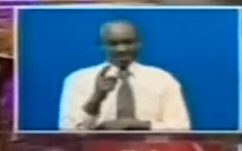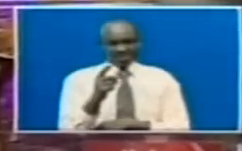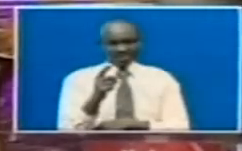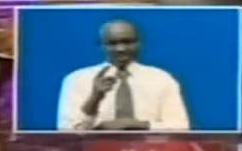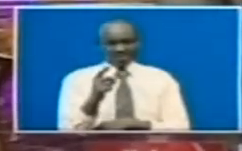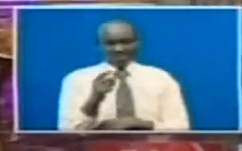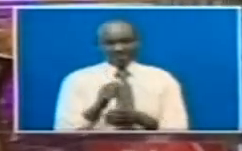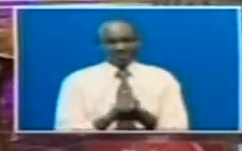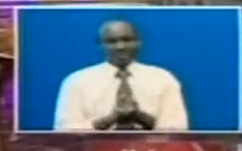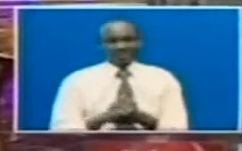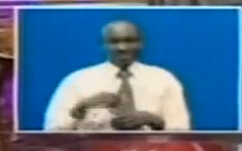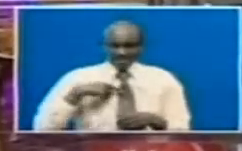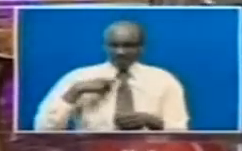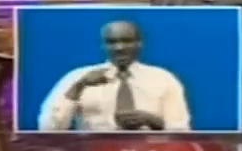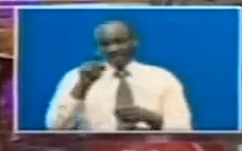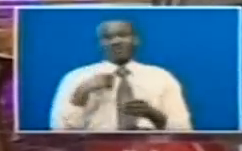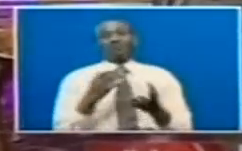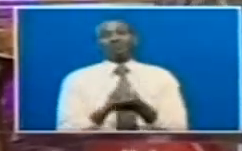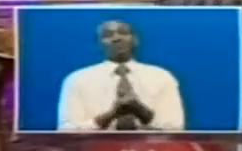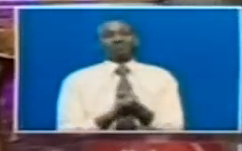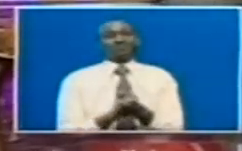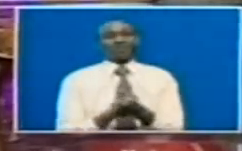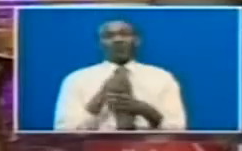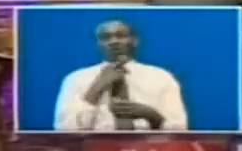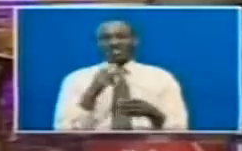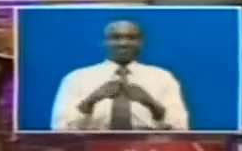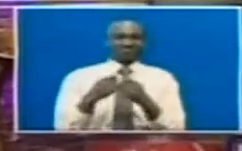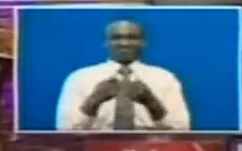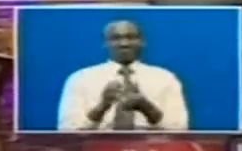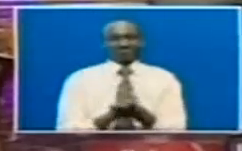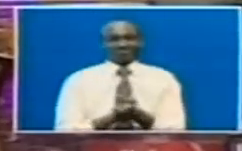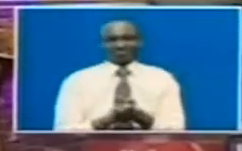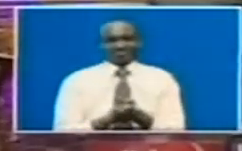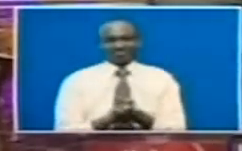gari Biaga la mbute gi Kizu watasi